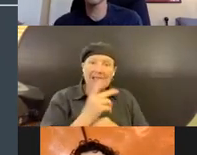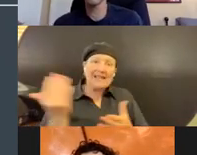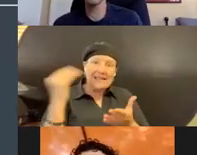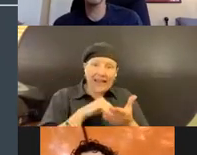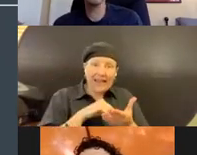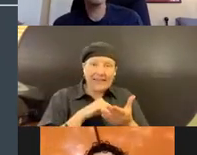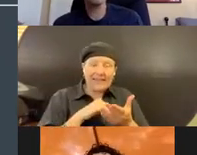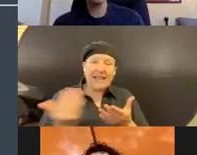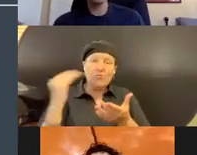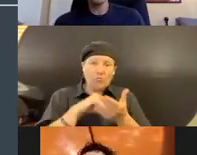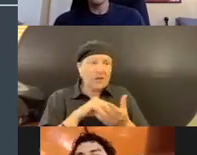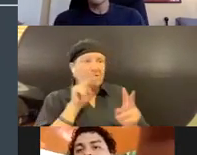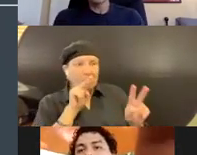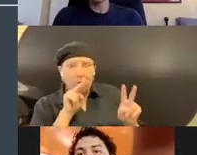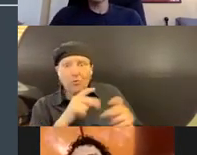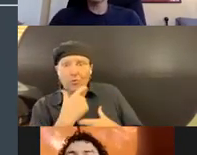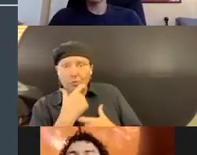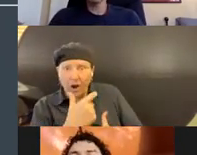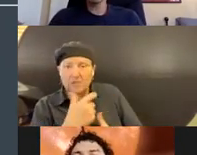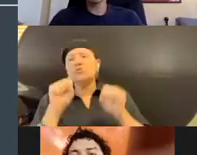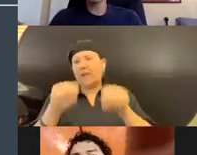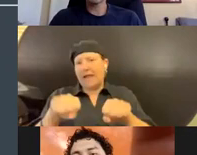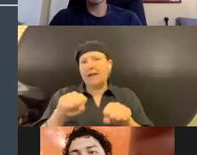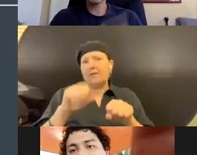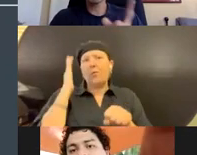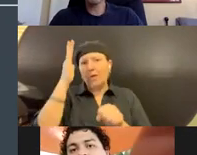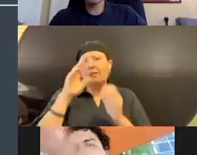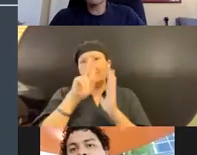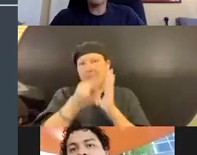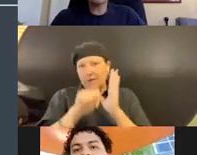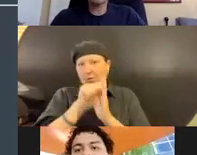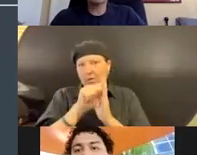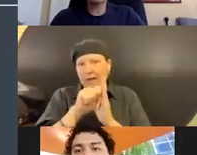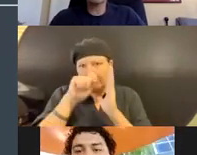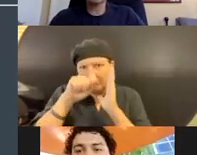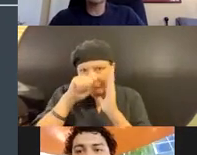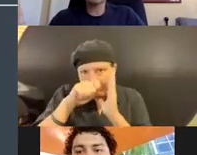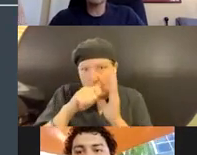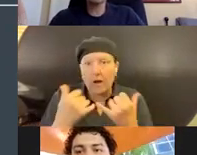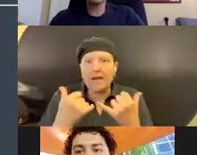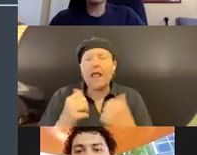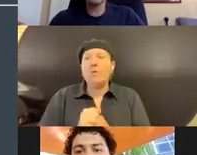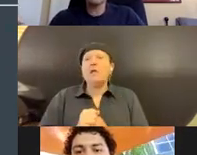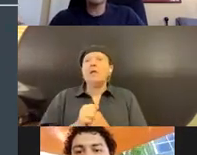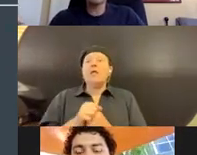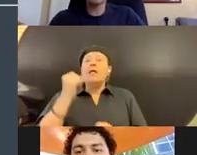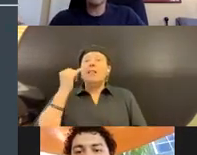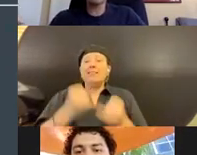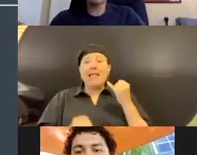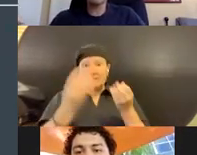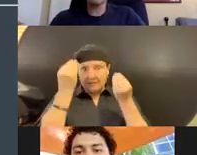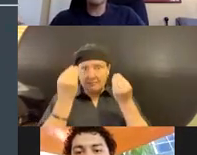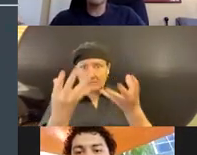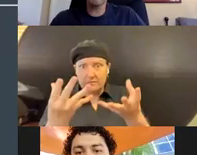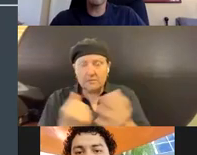on it and download it. And if I think of anything else, we'll go ahead and get started. Oh, the last thing is everybody's